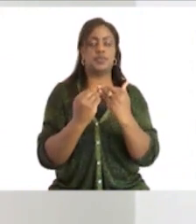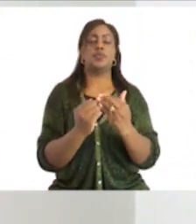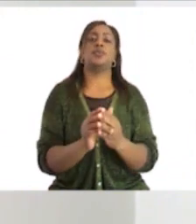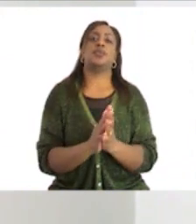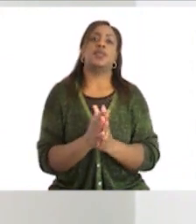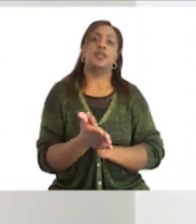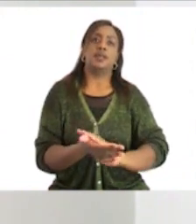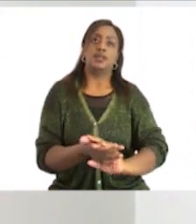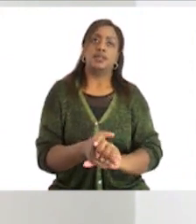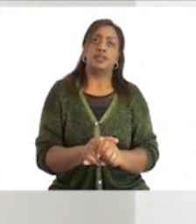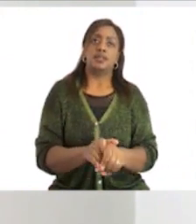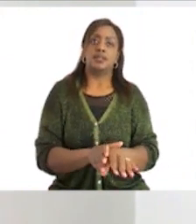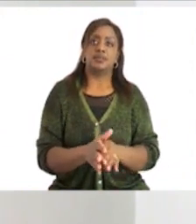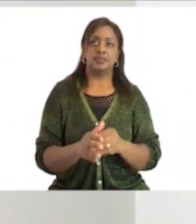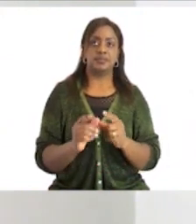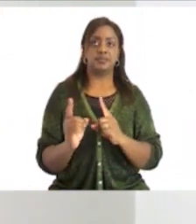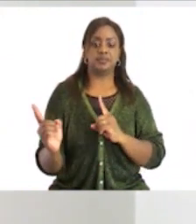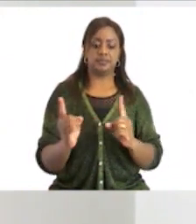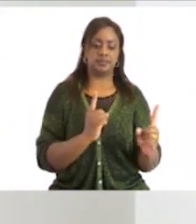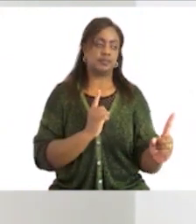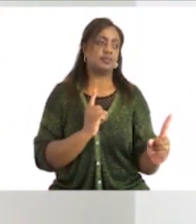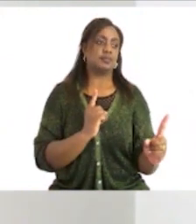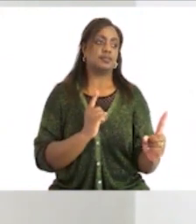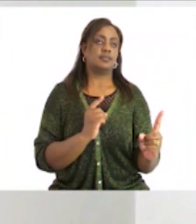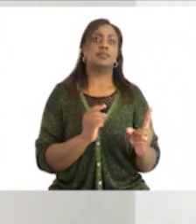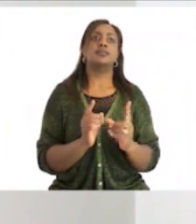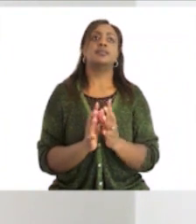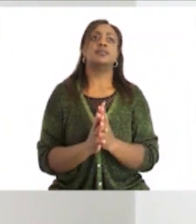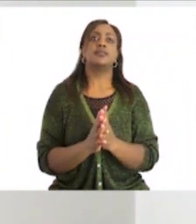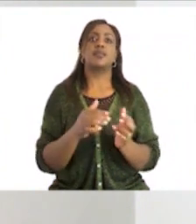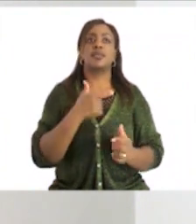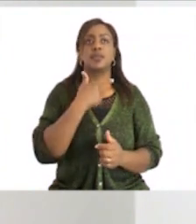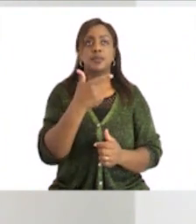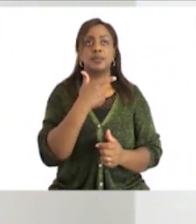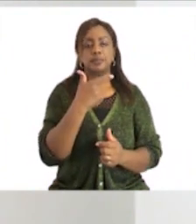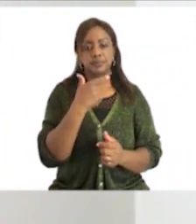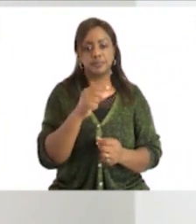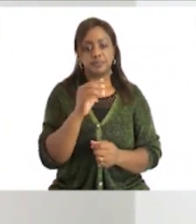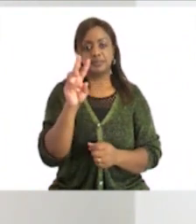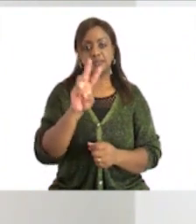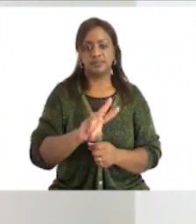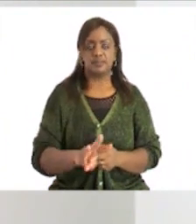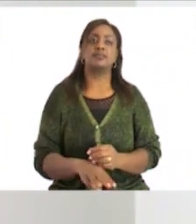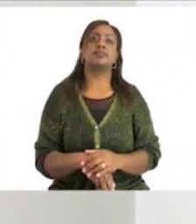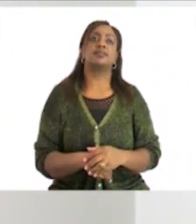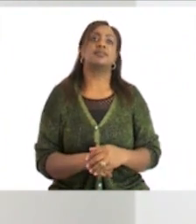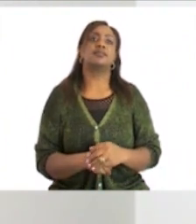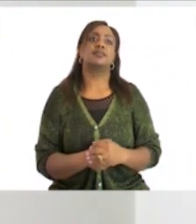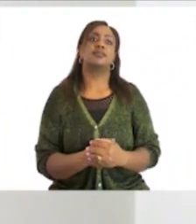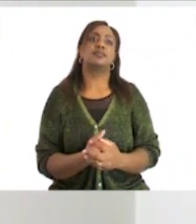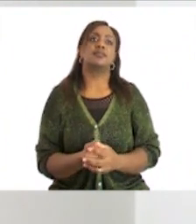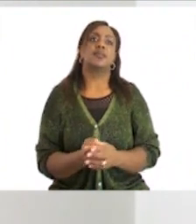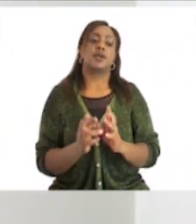And remember, social distance. Thank you so much for watching. I've enjoyed